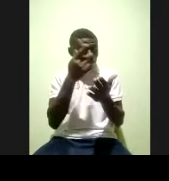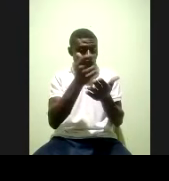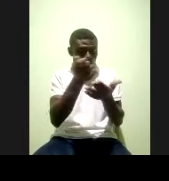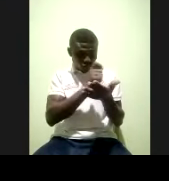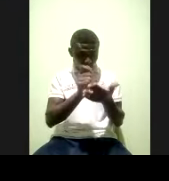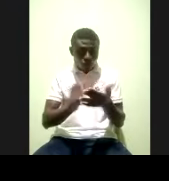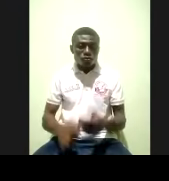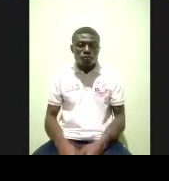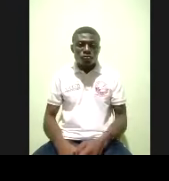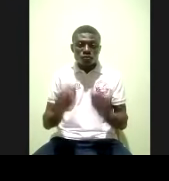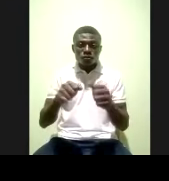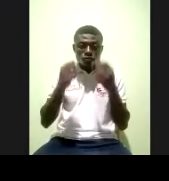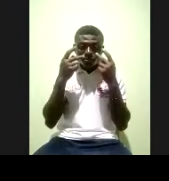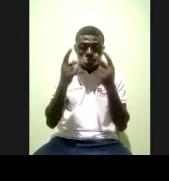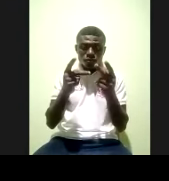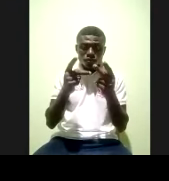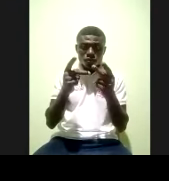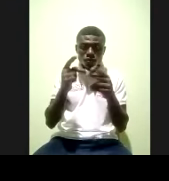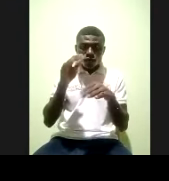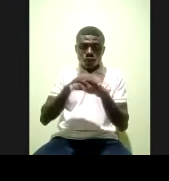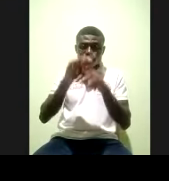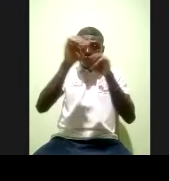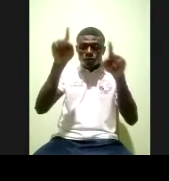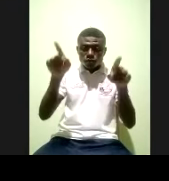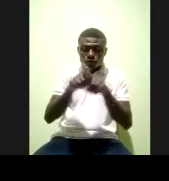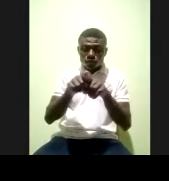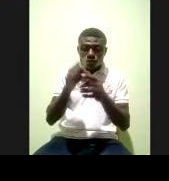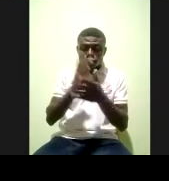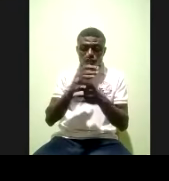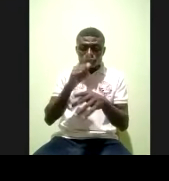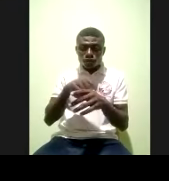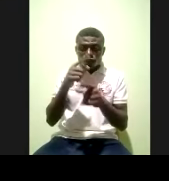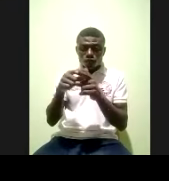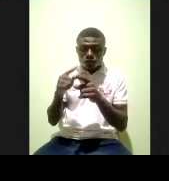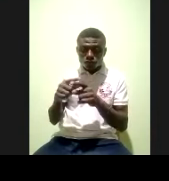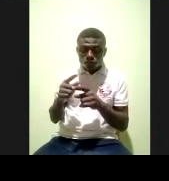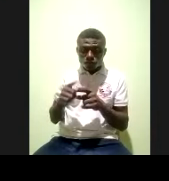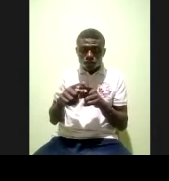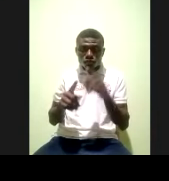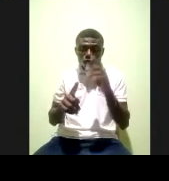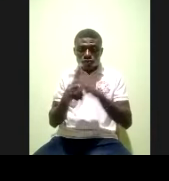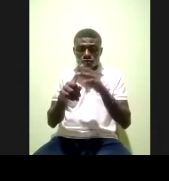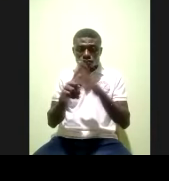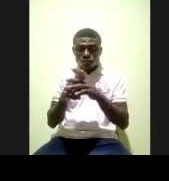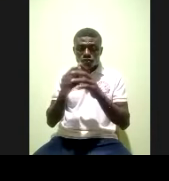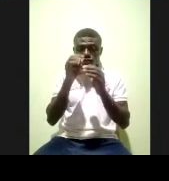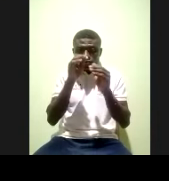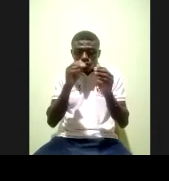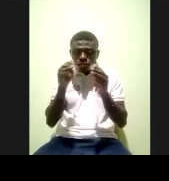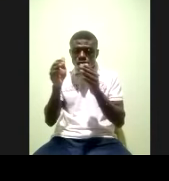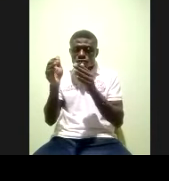And can you see on the screen, sometimes some of those words are appearing to be moving a little bit?